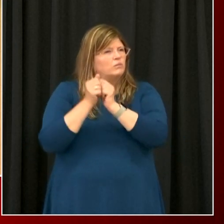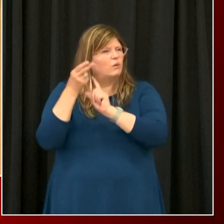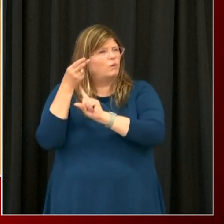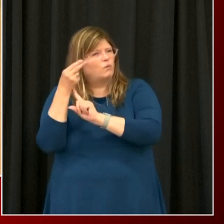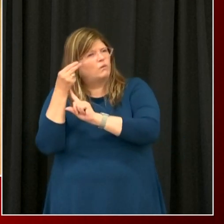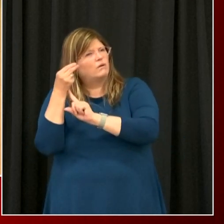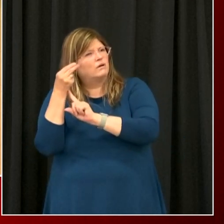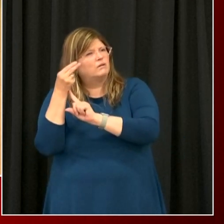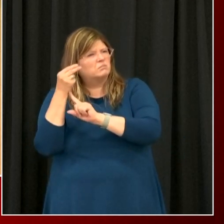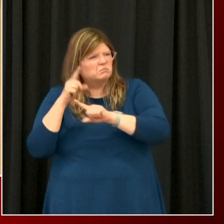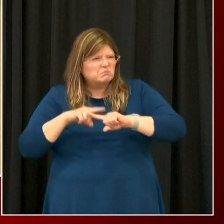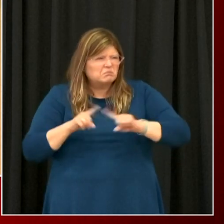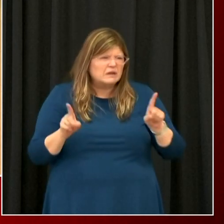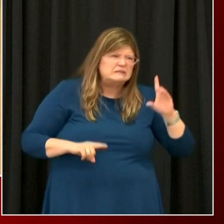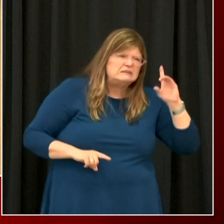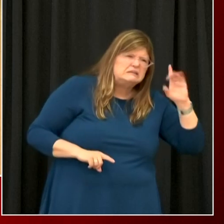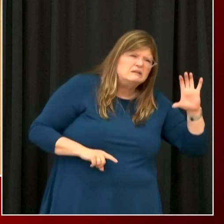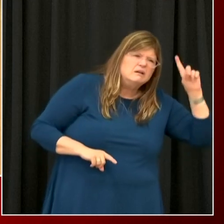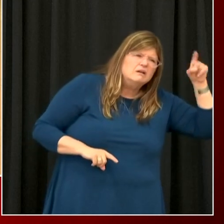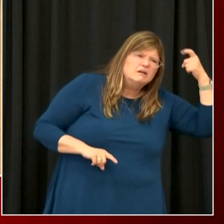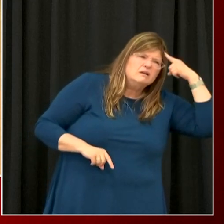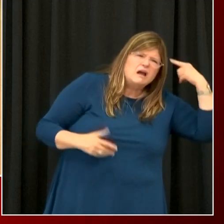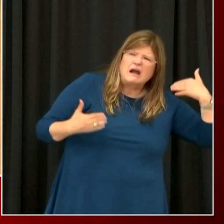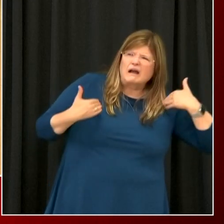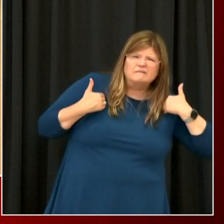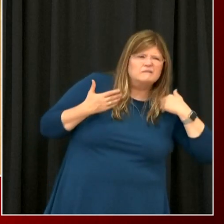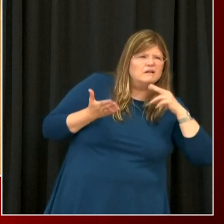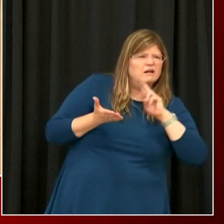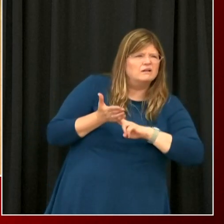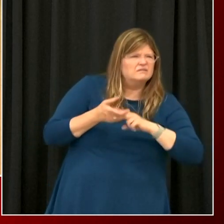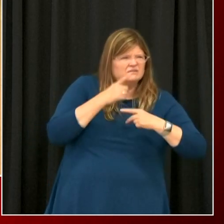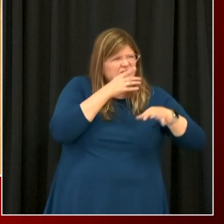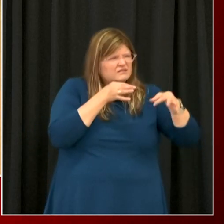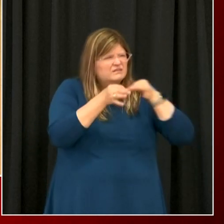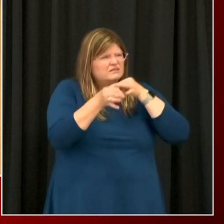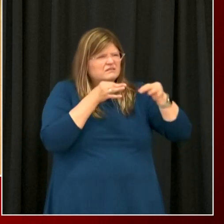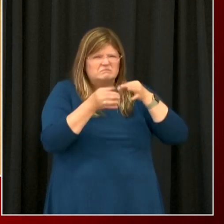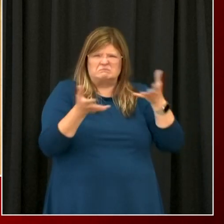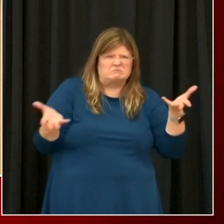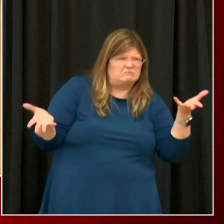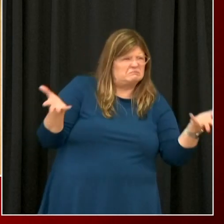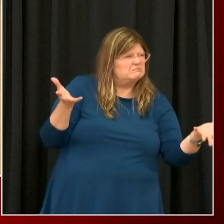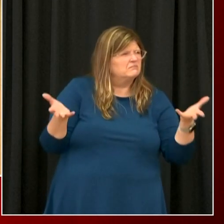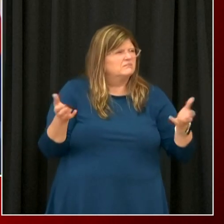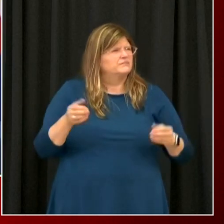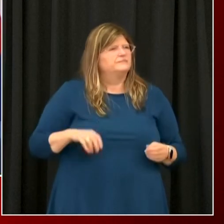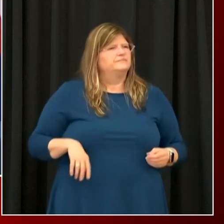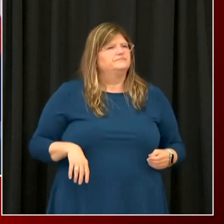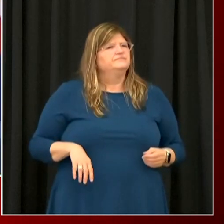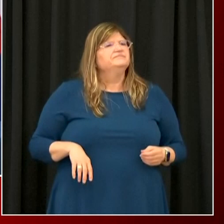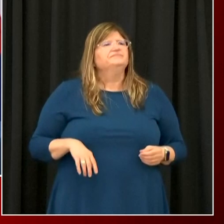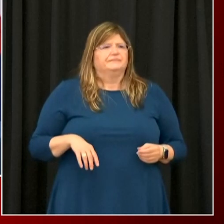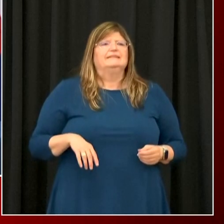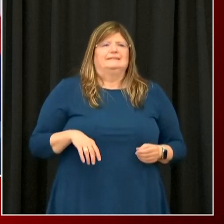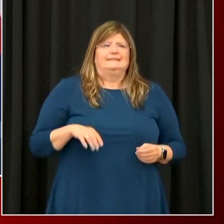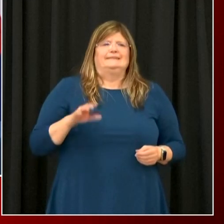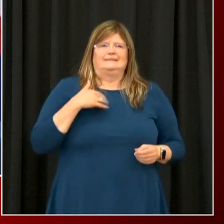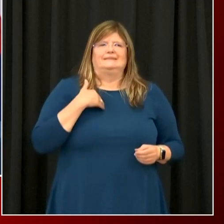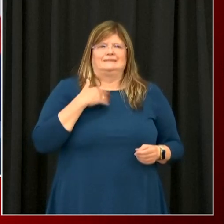led to this? What was the contractual issue? Sure. So let me, I'll try to be as specific